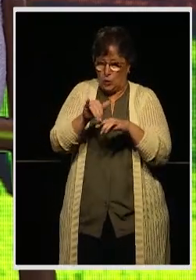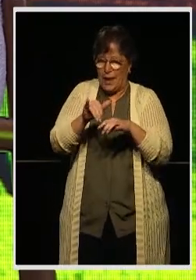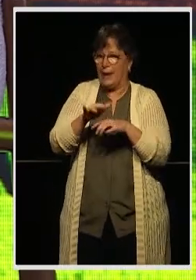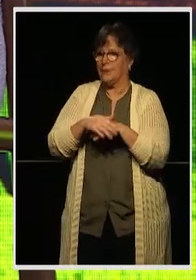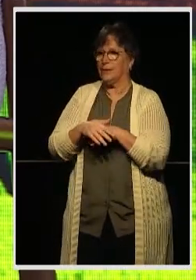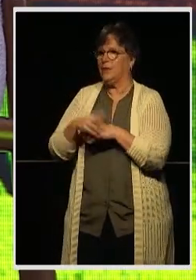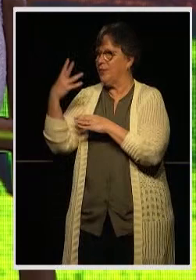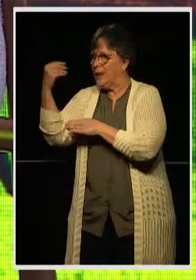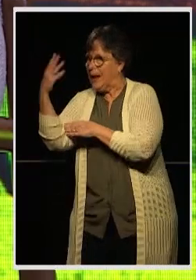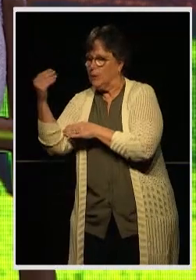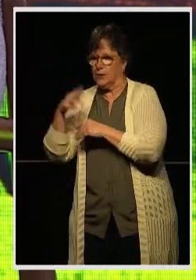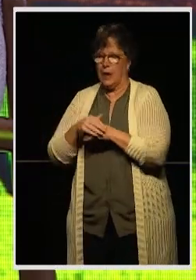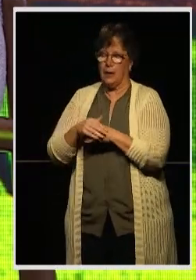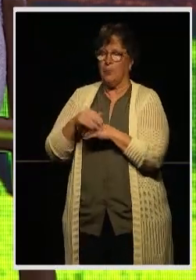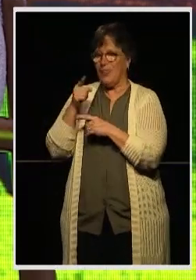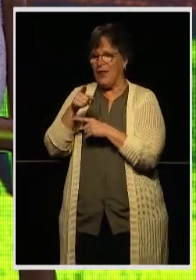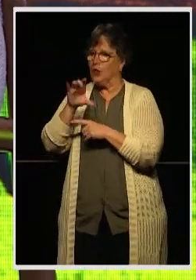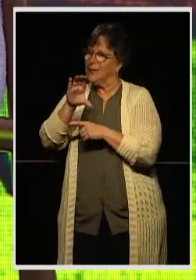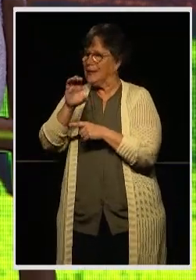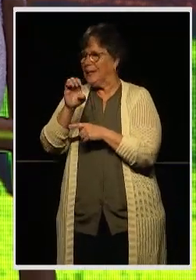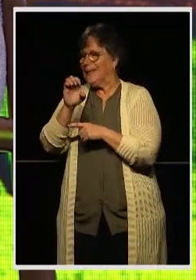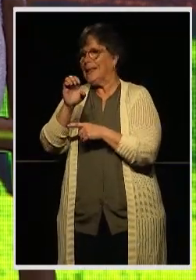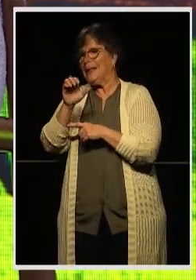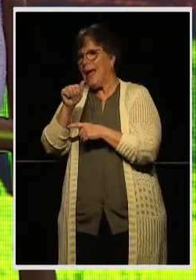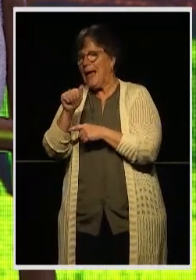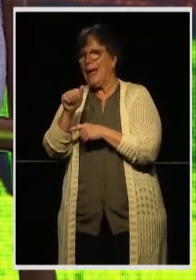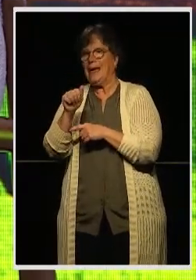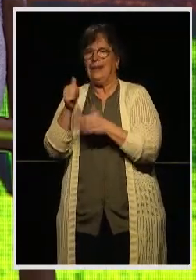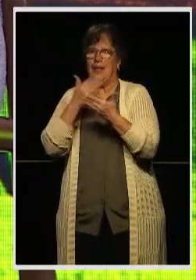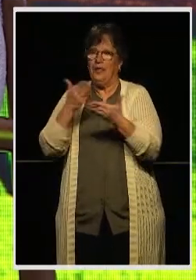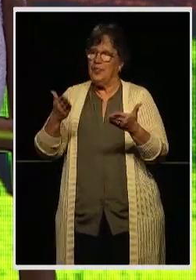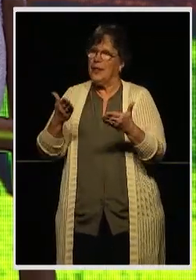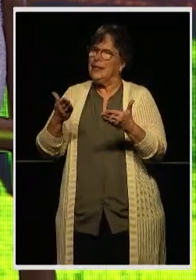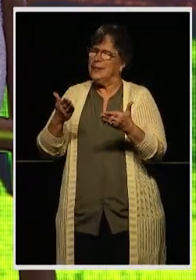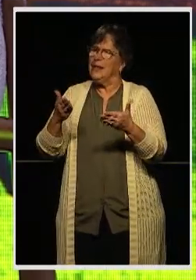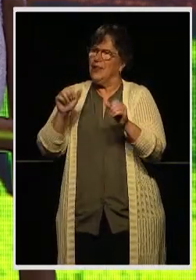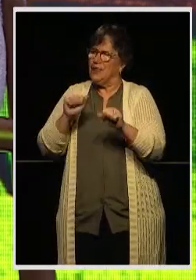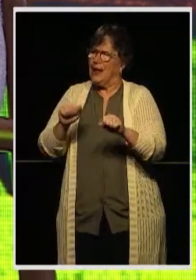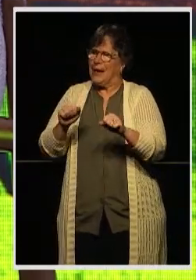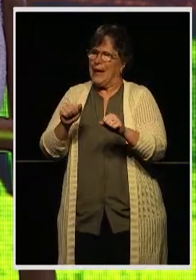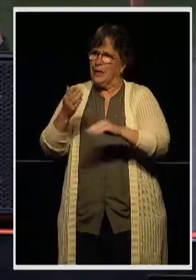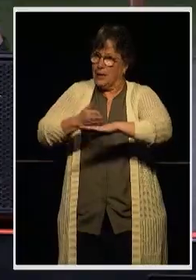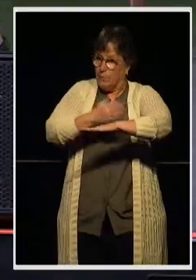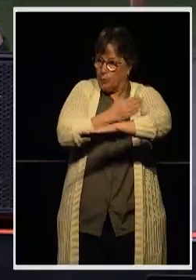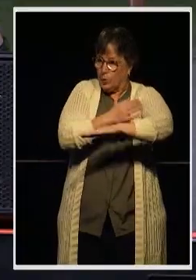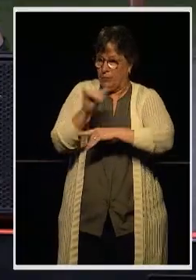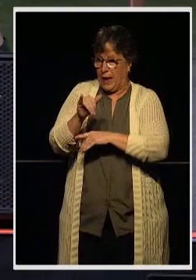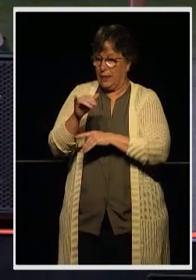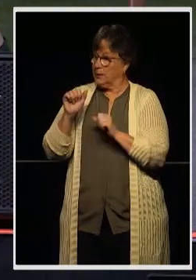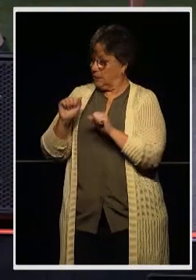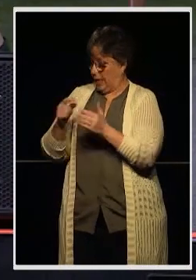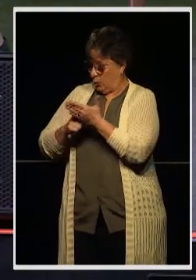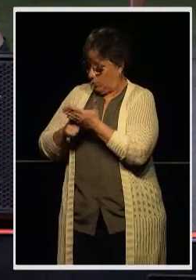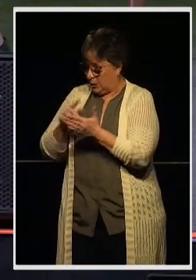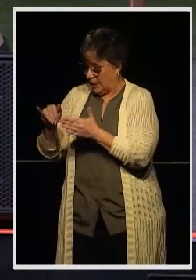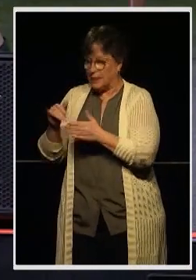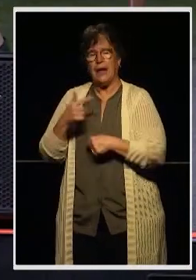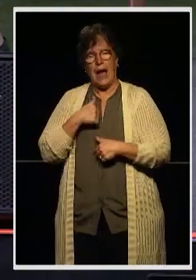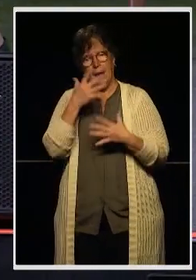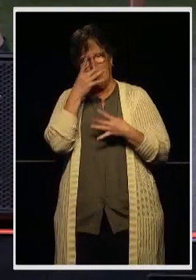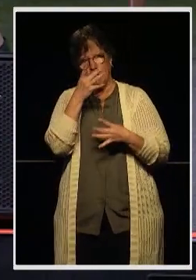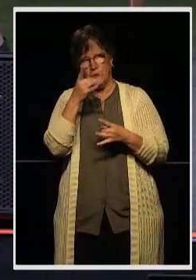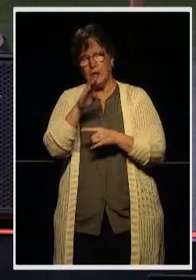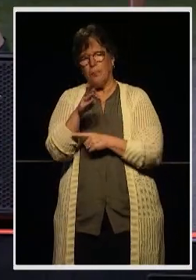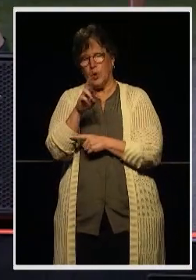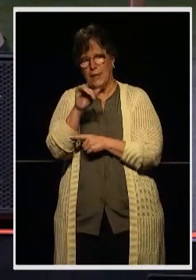and methodologies and projects that we can do. And could you talk a little bit more about that? Sure. Well, I'm really interested in Britt's perspective